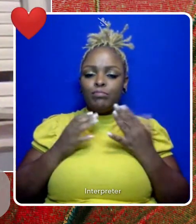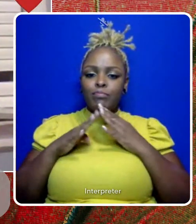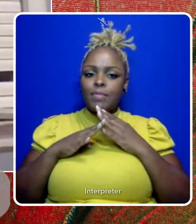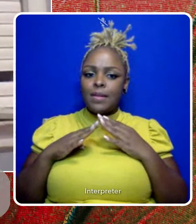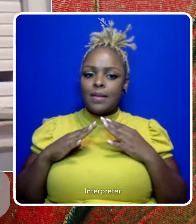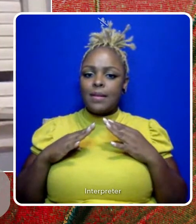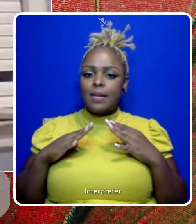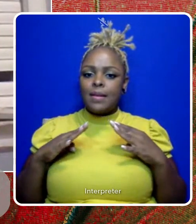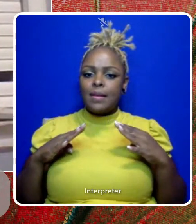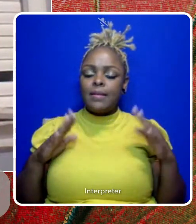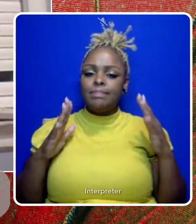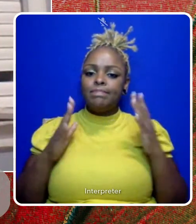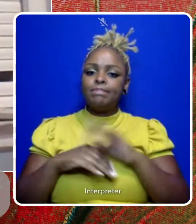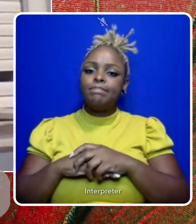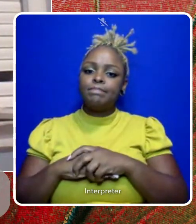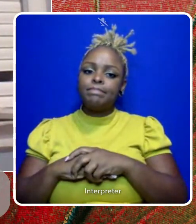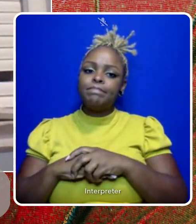We leave.